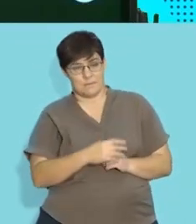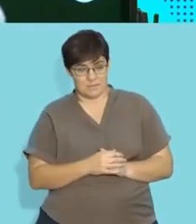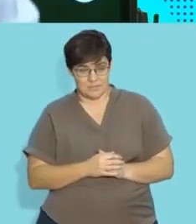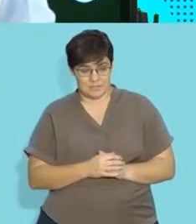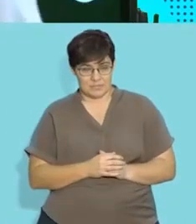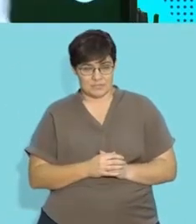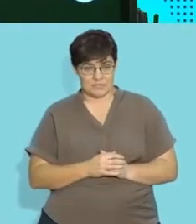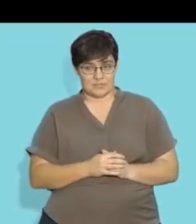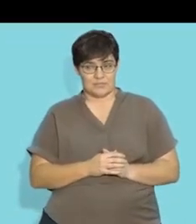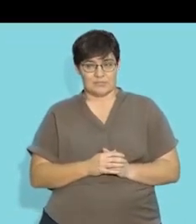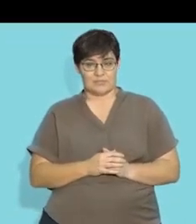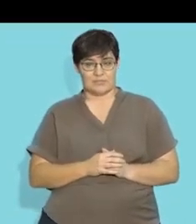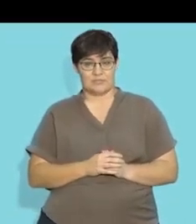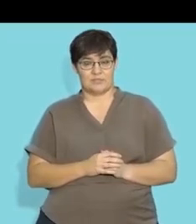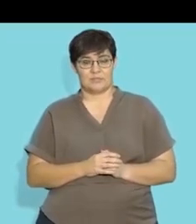extrapolating. Good.